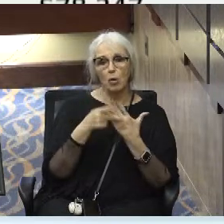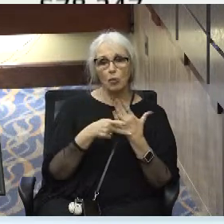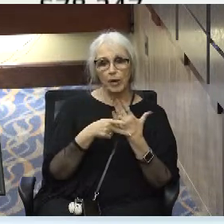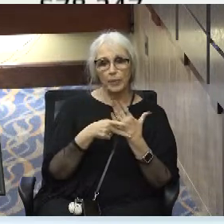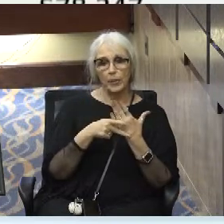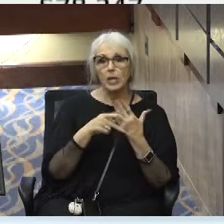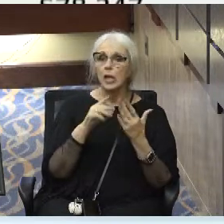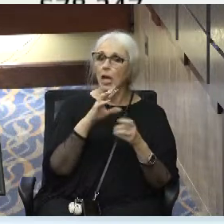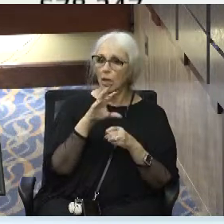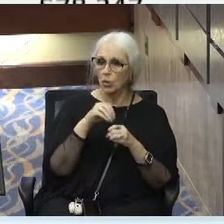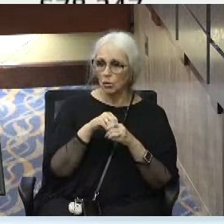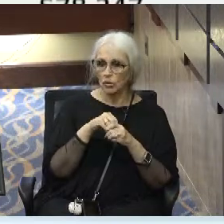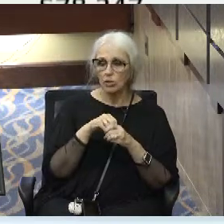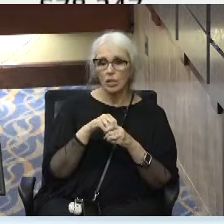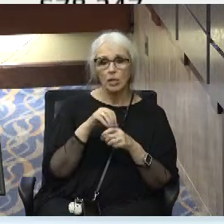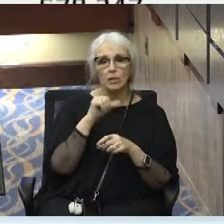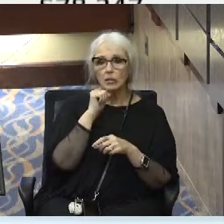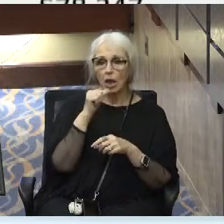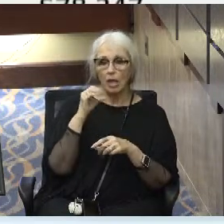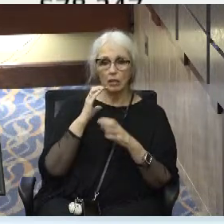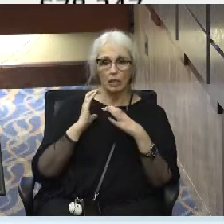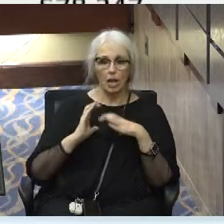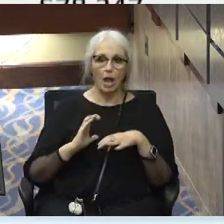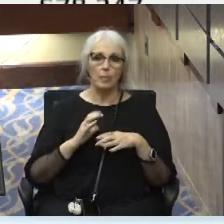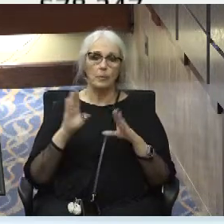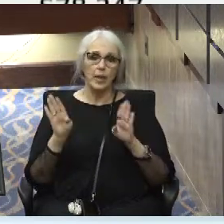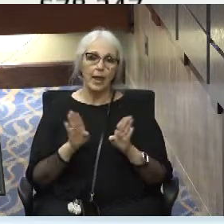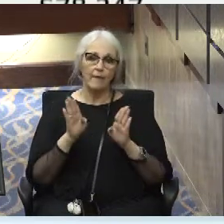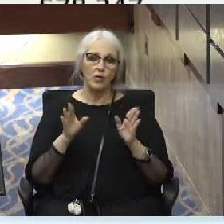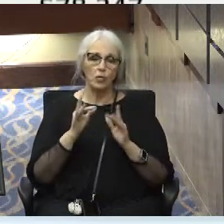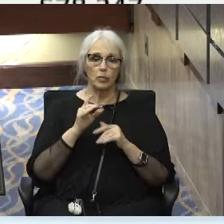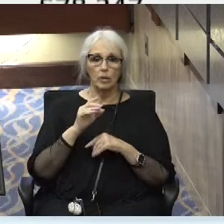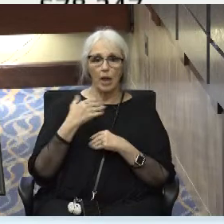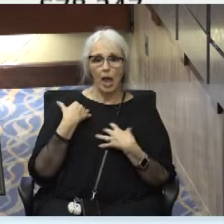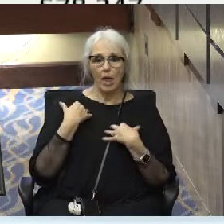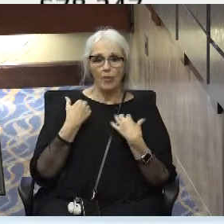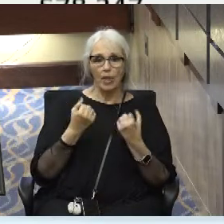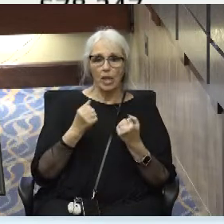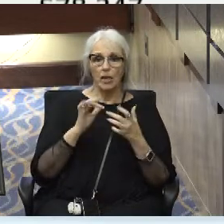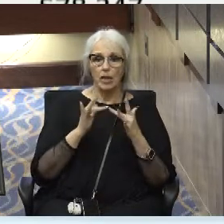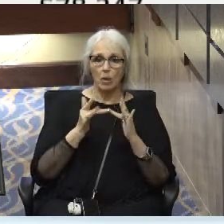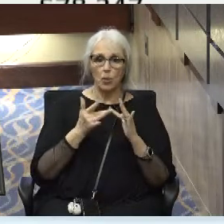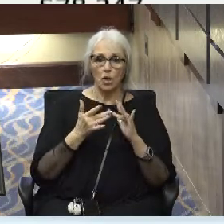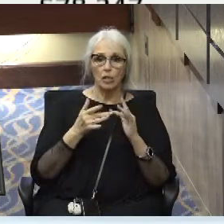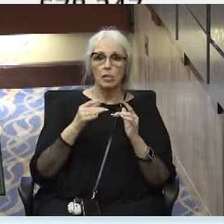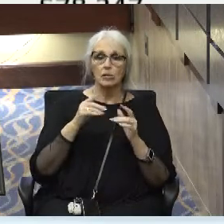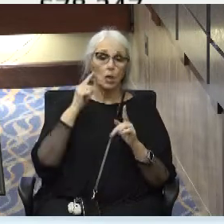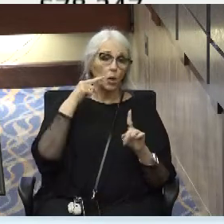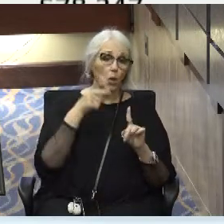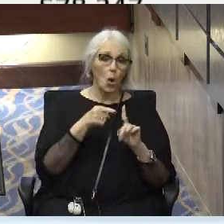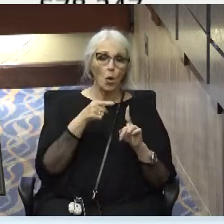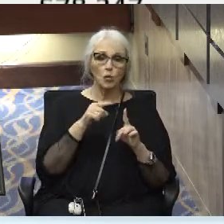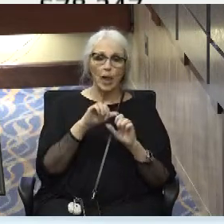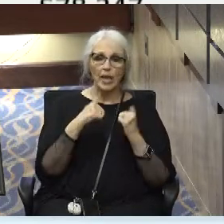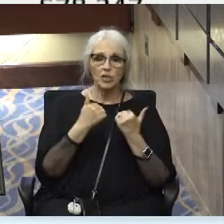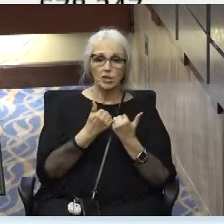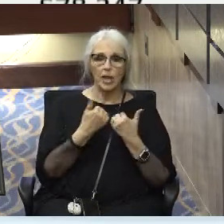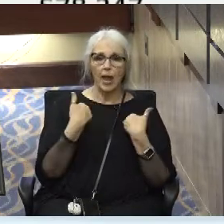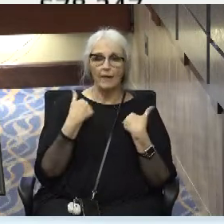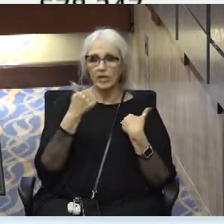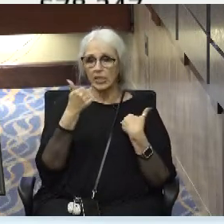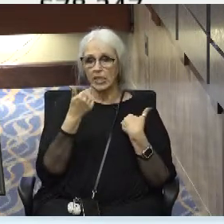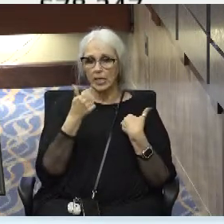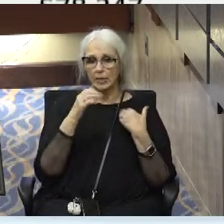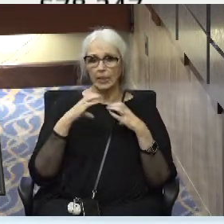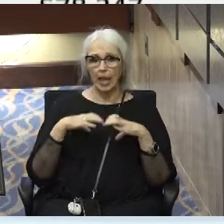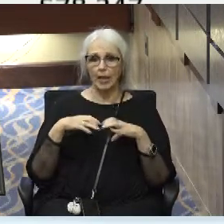for non-clients of the Behavioral Health Network. The goal is for the agency to assist 10 clients from